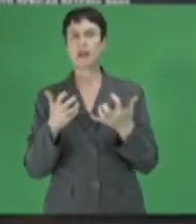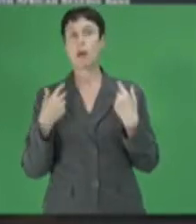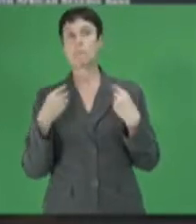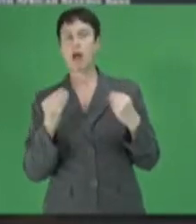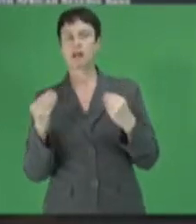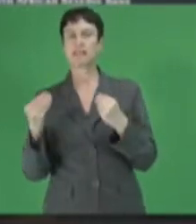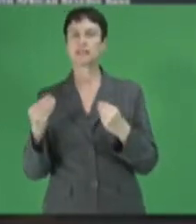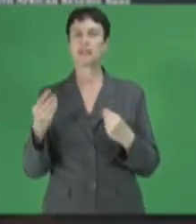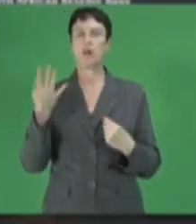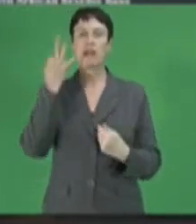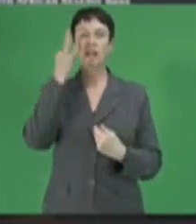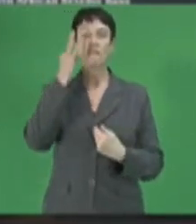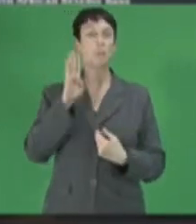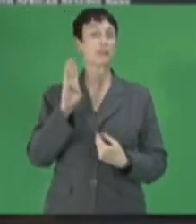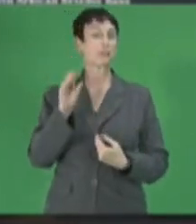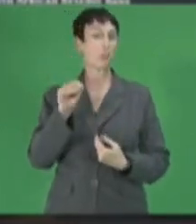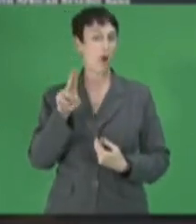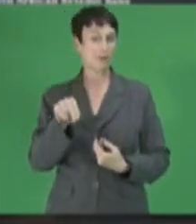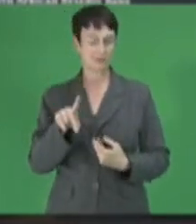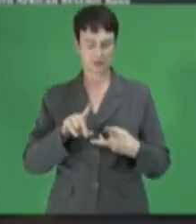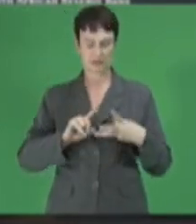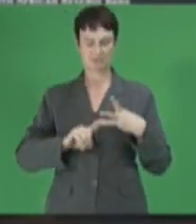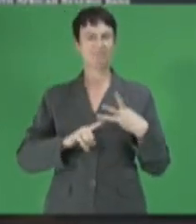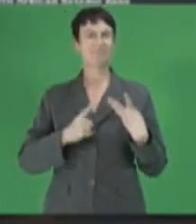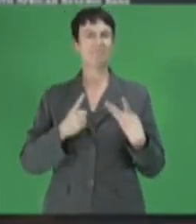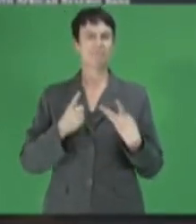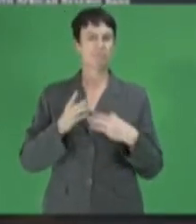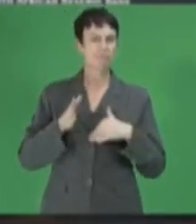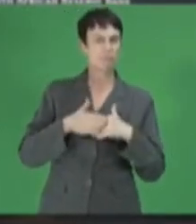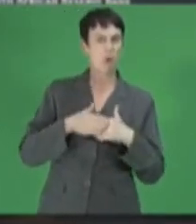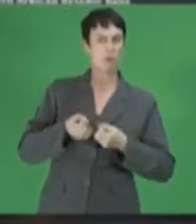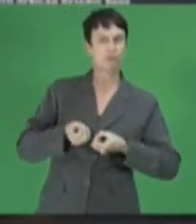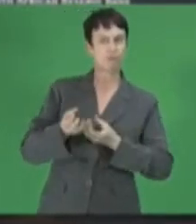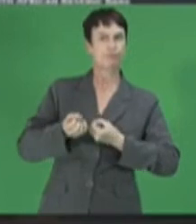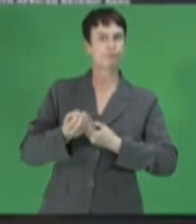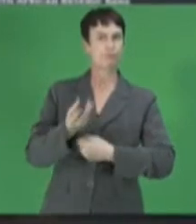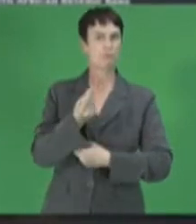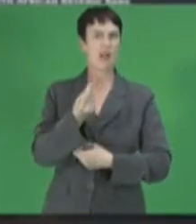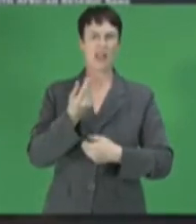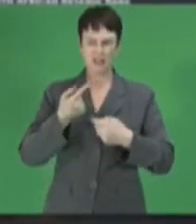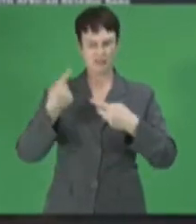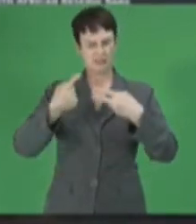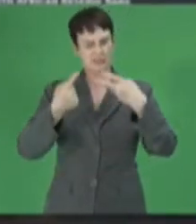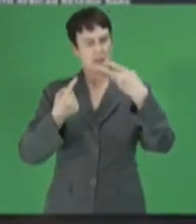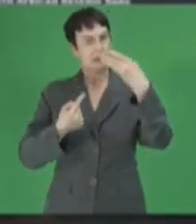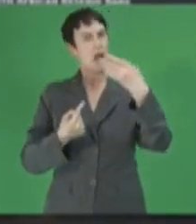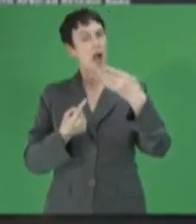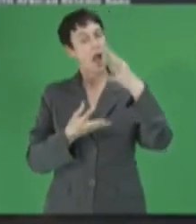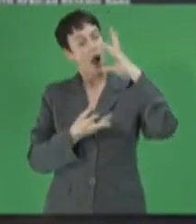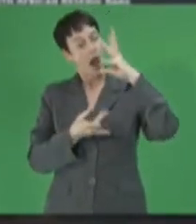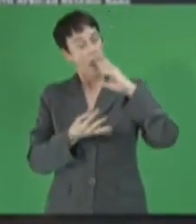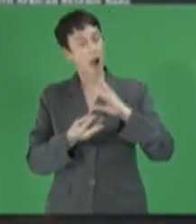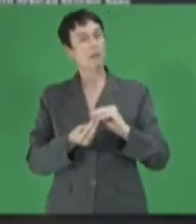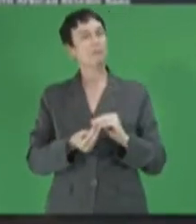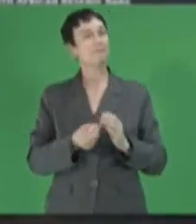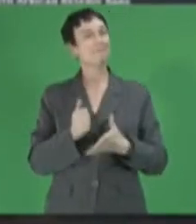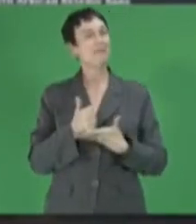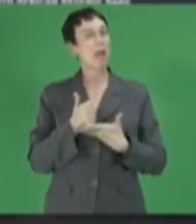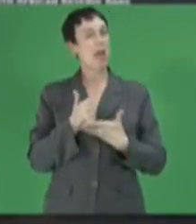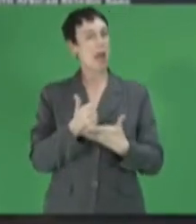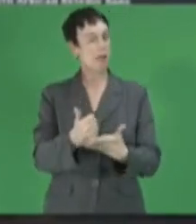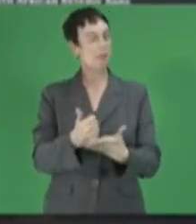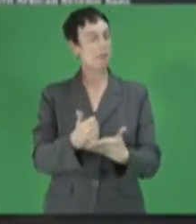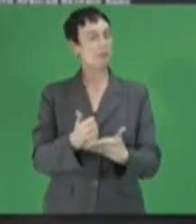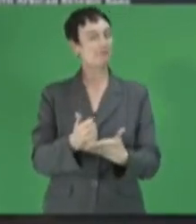government bond side, in the liquidity side, providing additional liquidity. All of those contributed to improving the efficacy